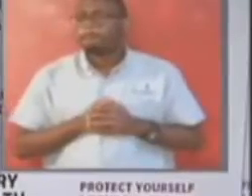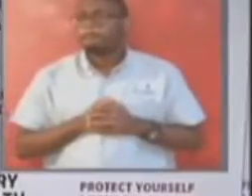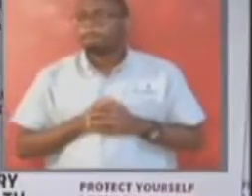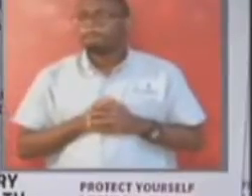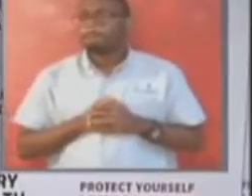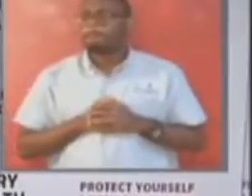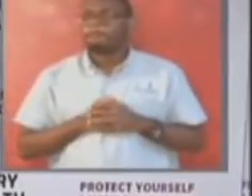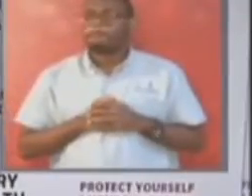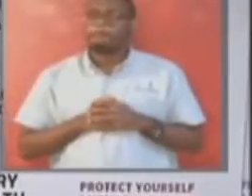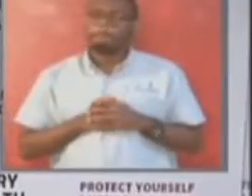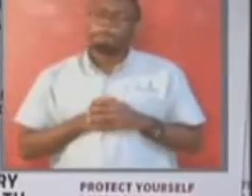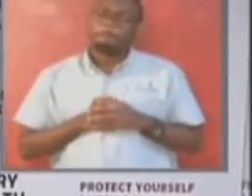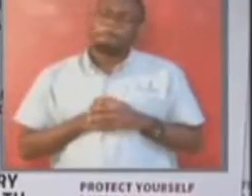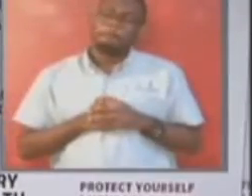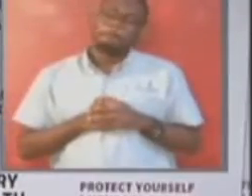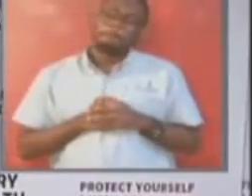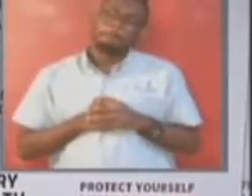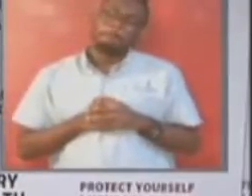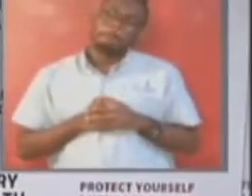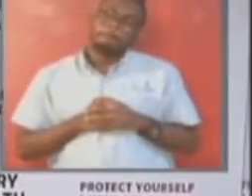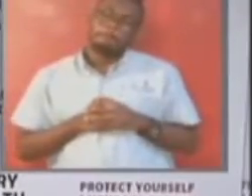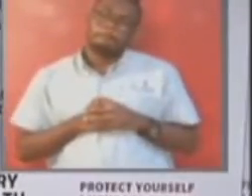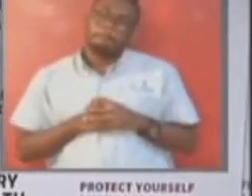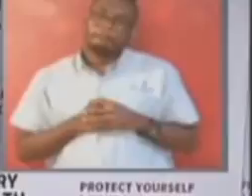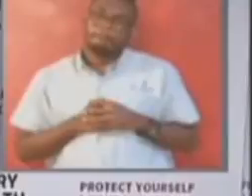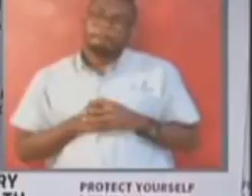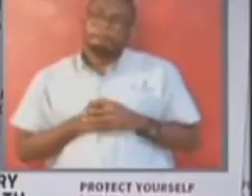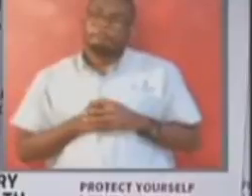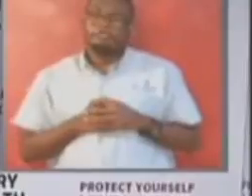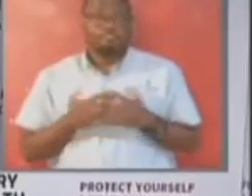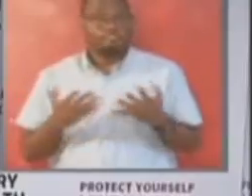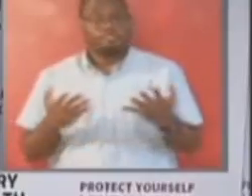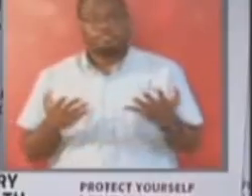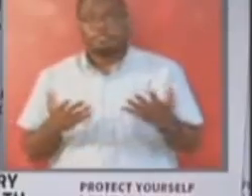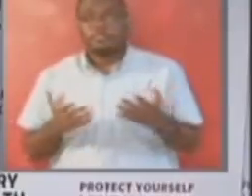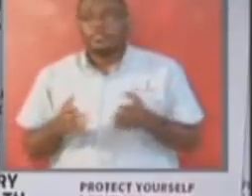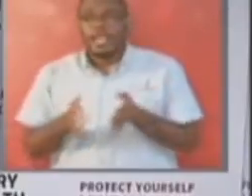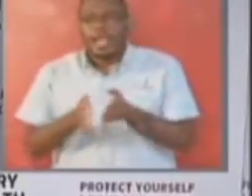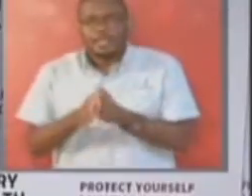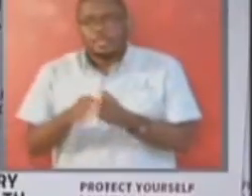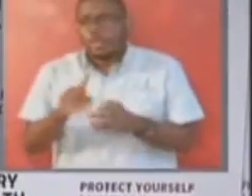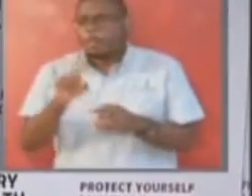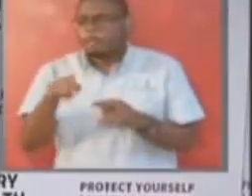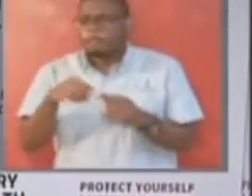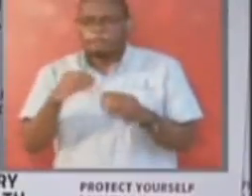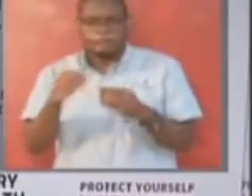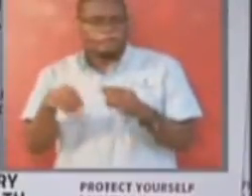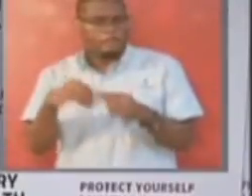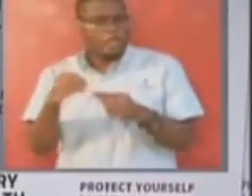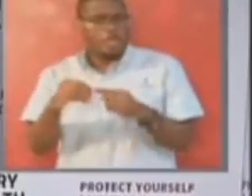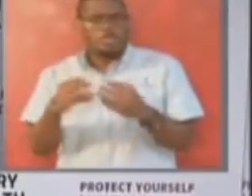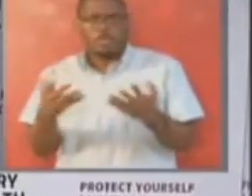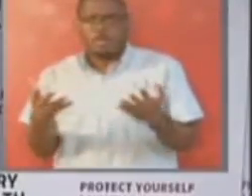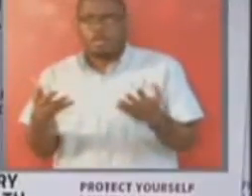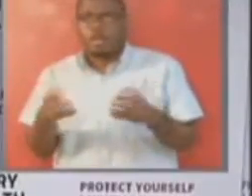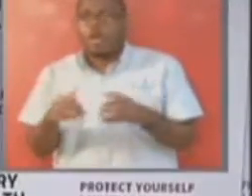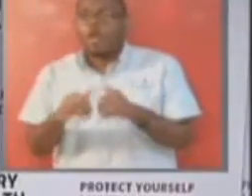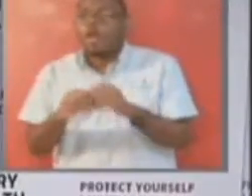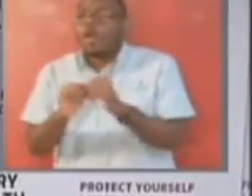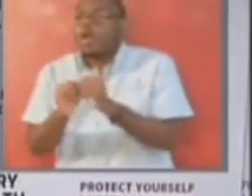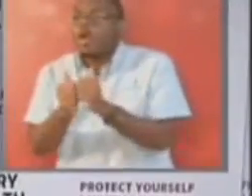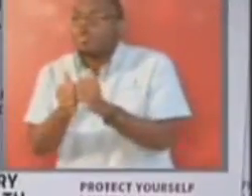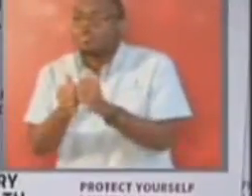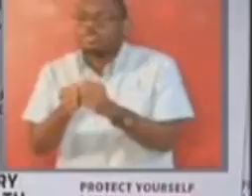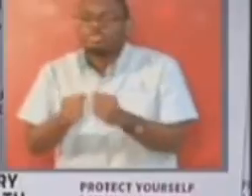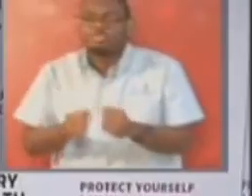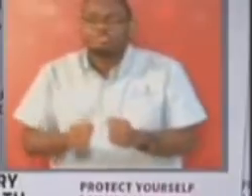And as we wait for the volume to come up, Mr. Turner asks about pandemic fatigue and strategies to speed up